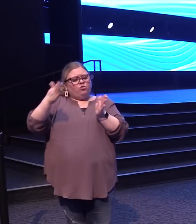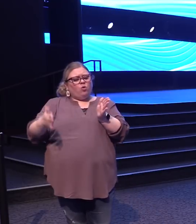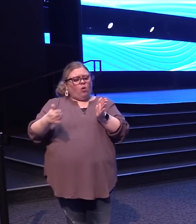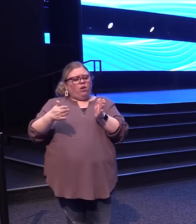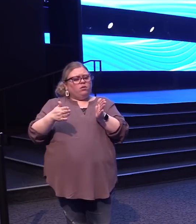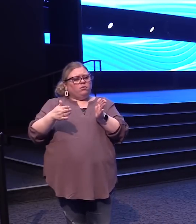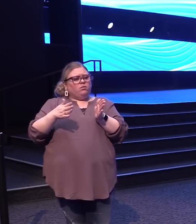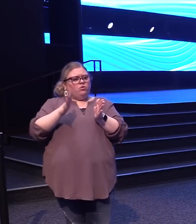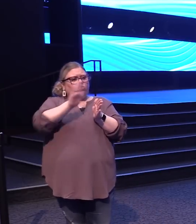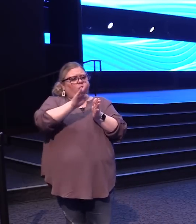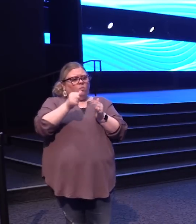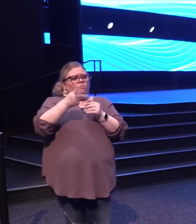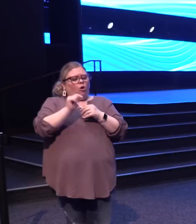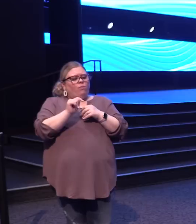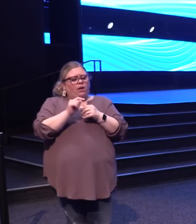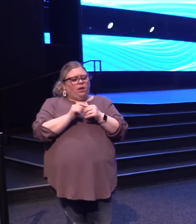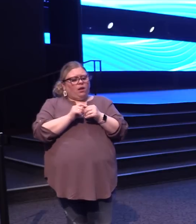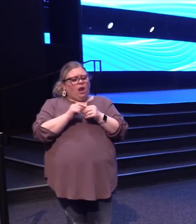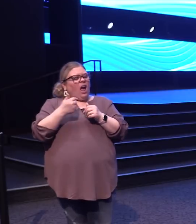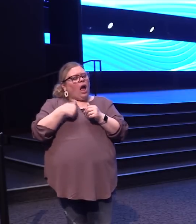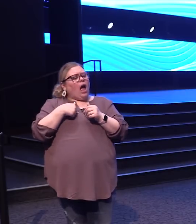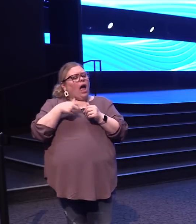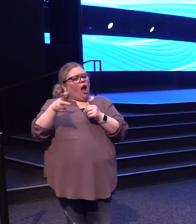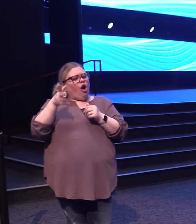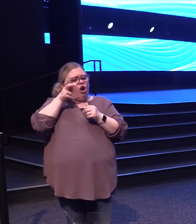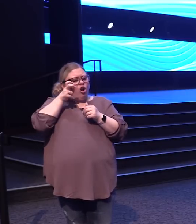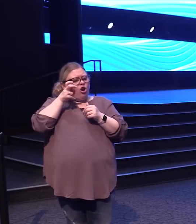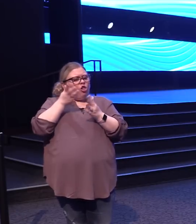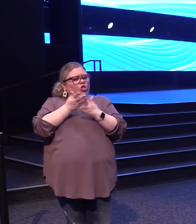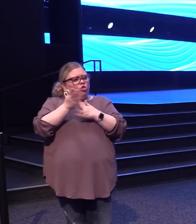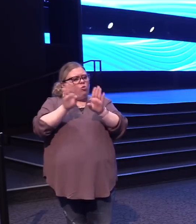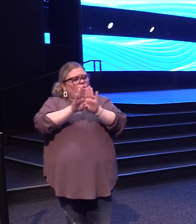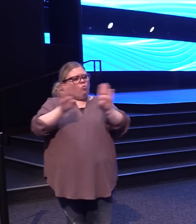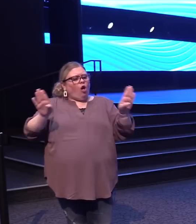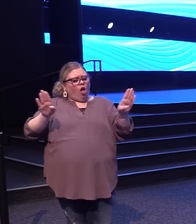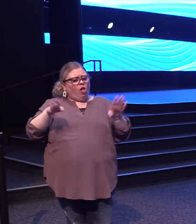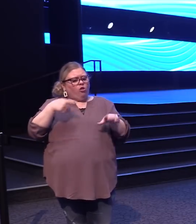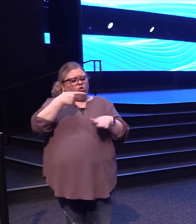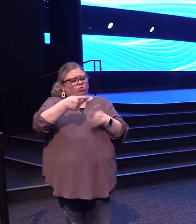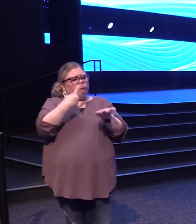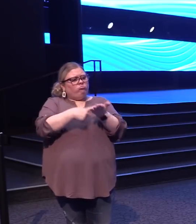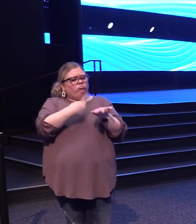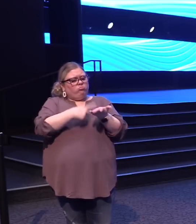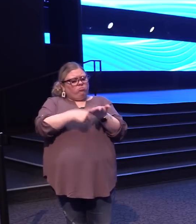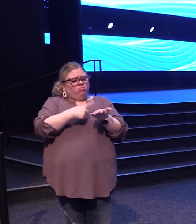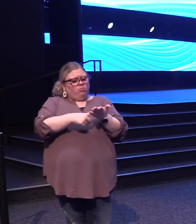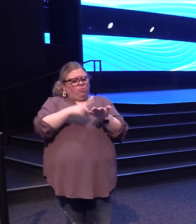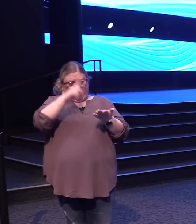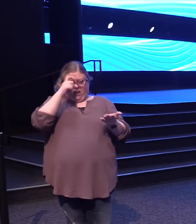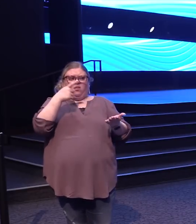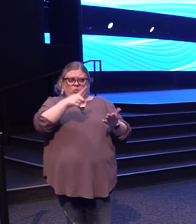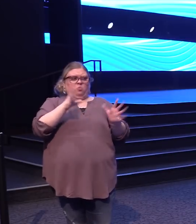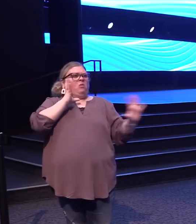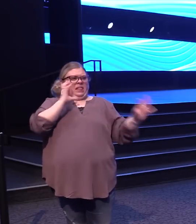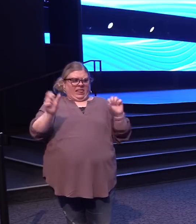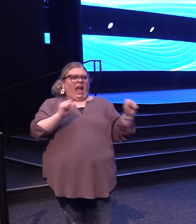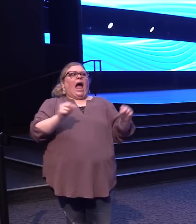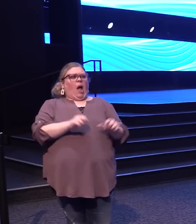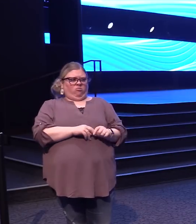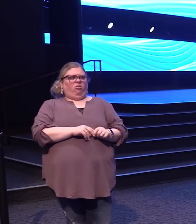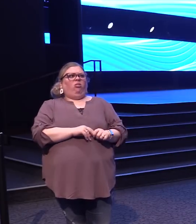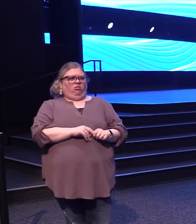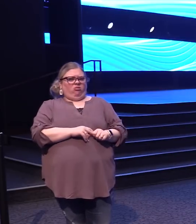apartment next to yours, and I couldn't help but hearing through the wall what you were saying because you guys are really loud.